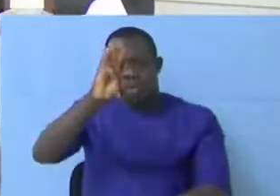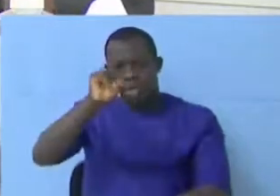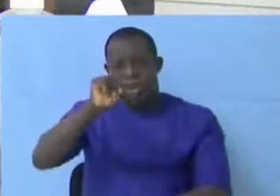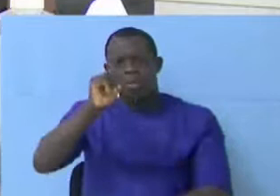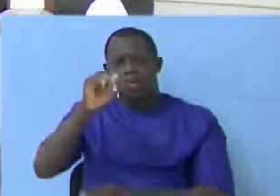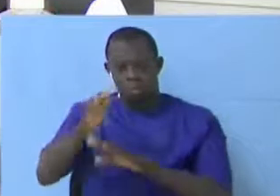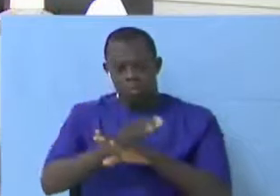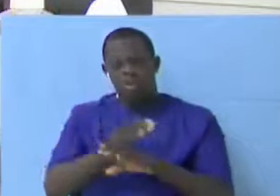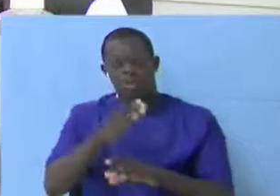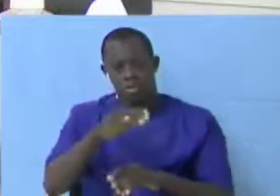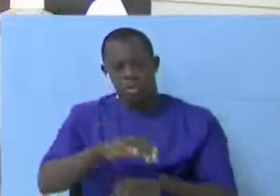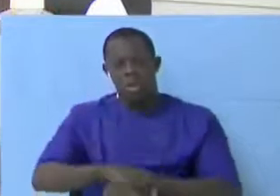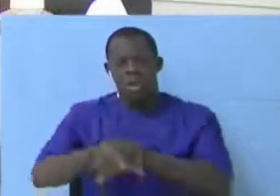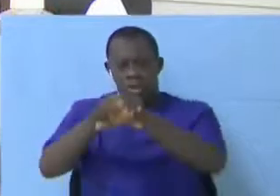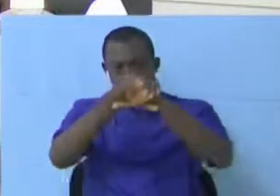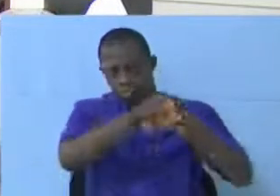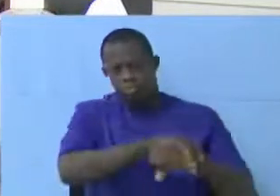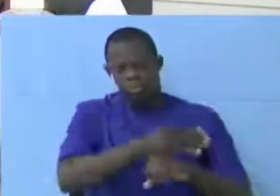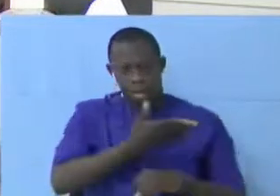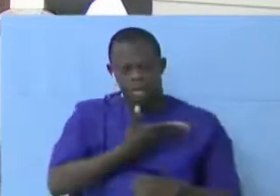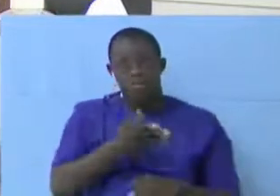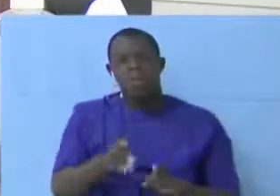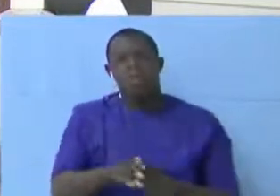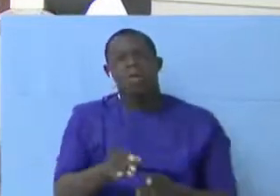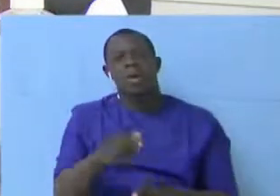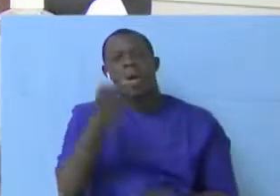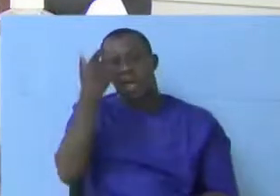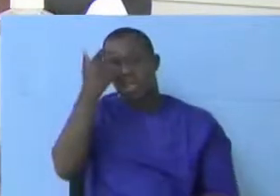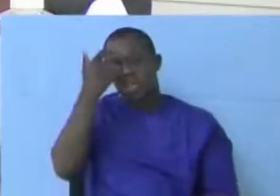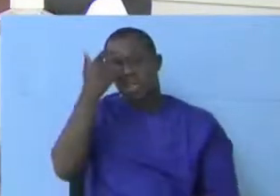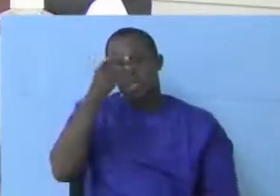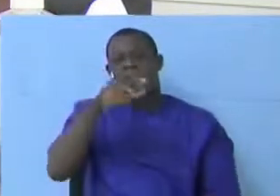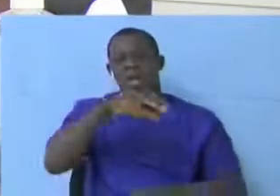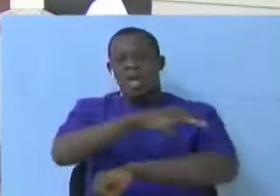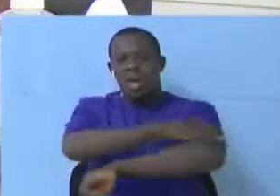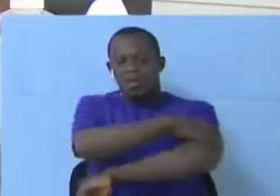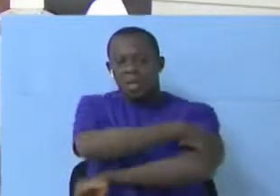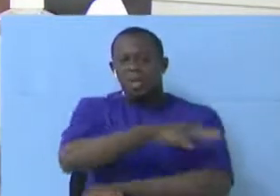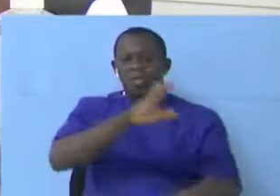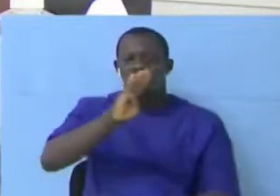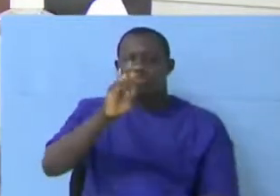else? I think Captain Buba Bojan. Yes.